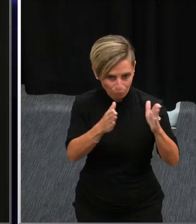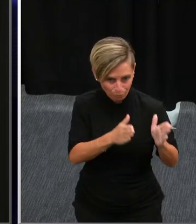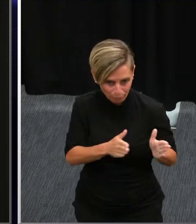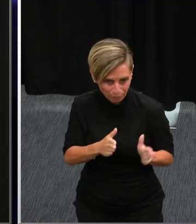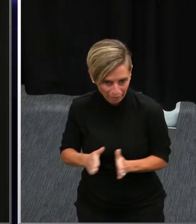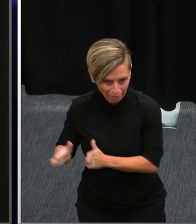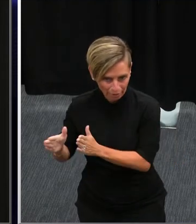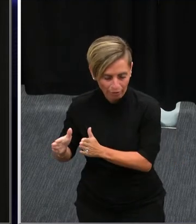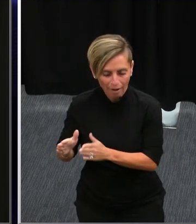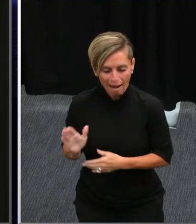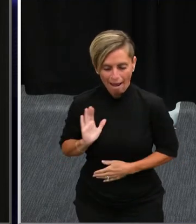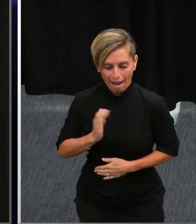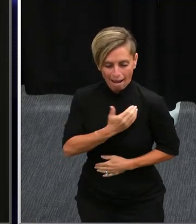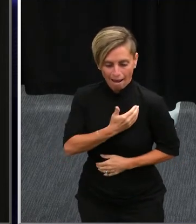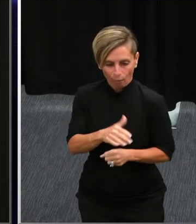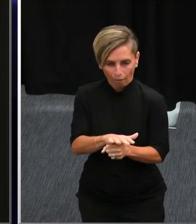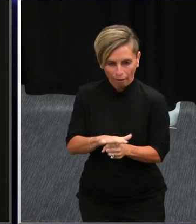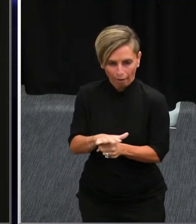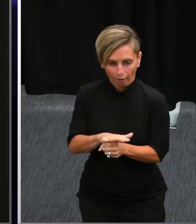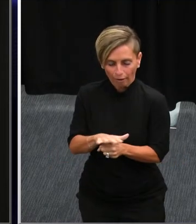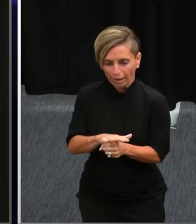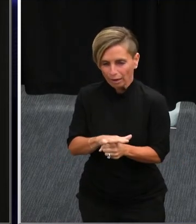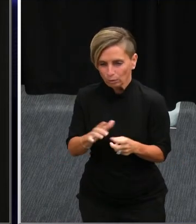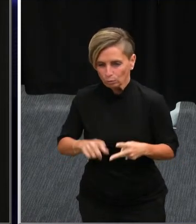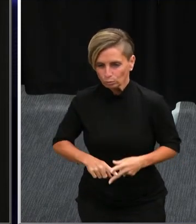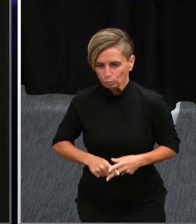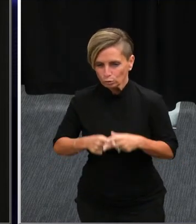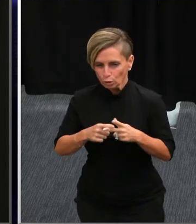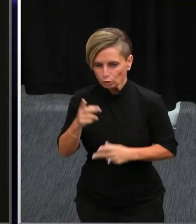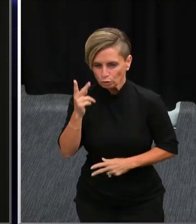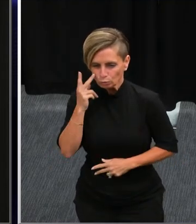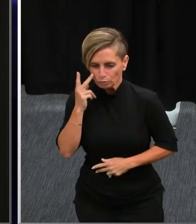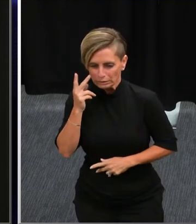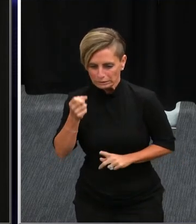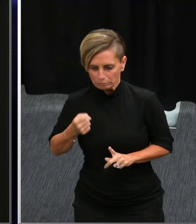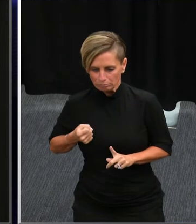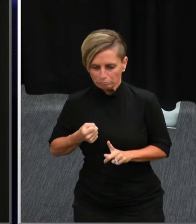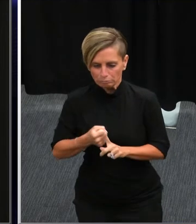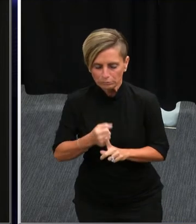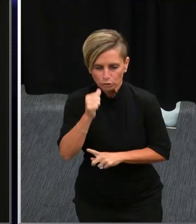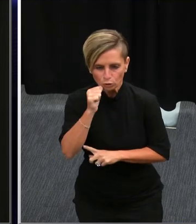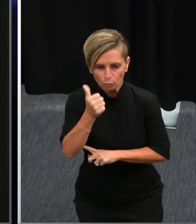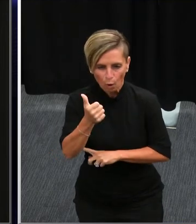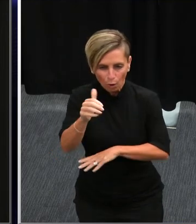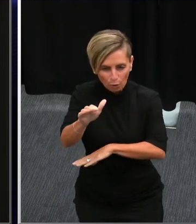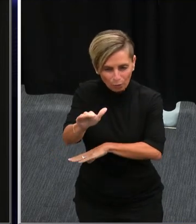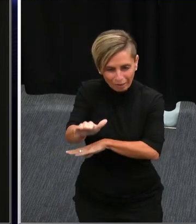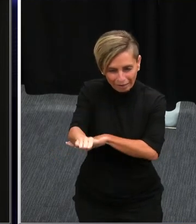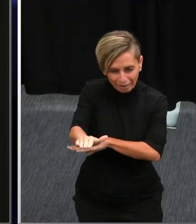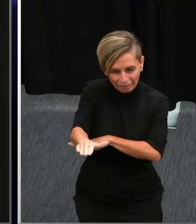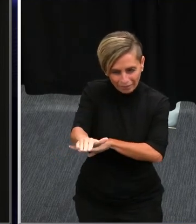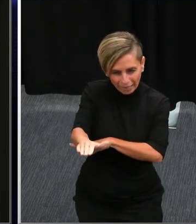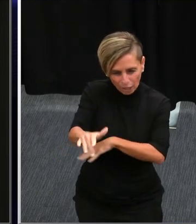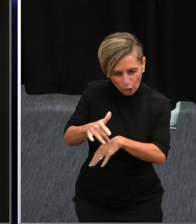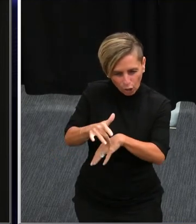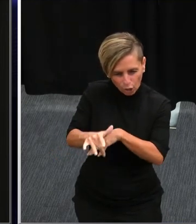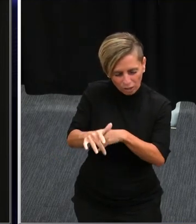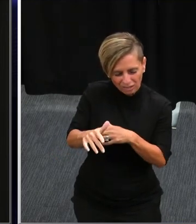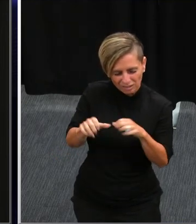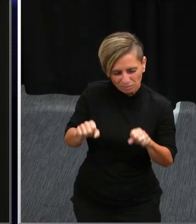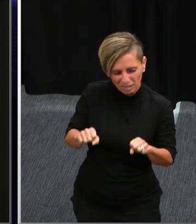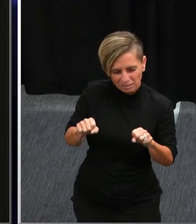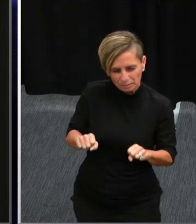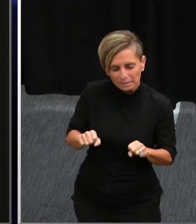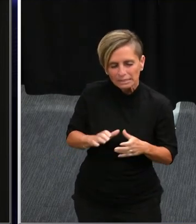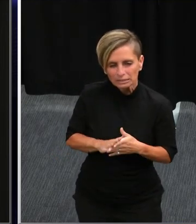our area will be coming in, and we'll start to see the real impacts of these winds tomorrow evening, early potentially. And so we want to make sure